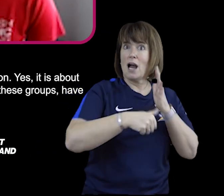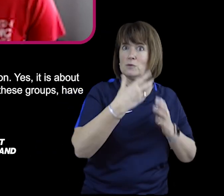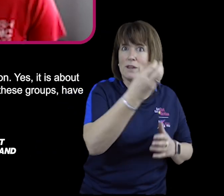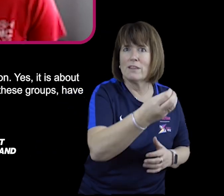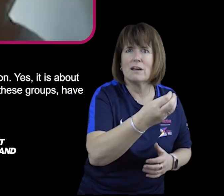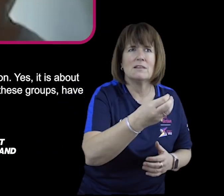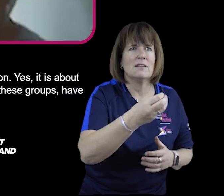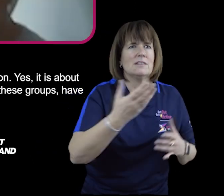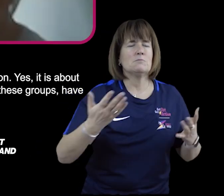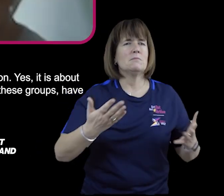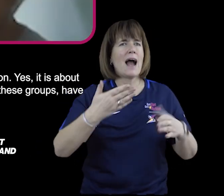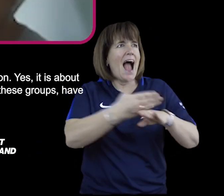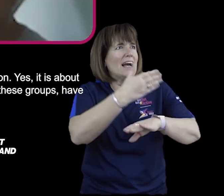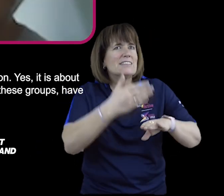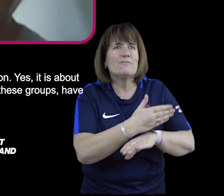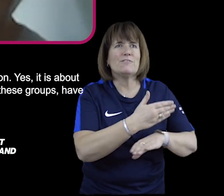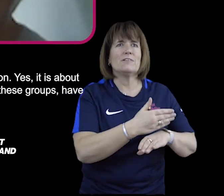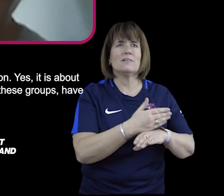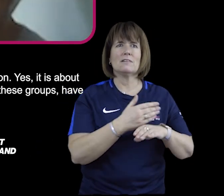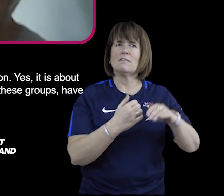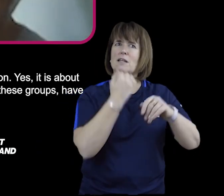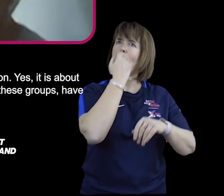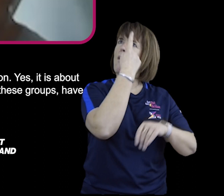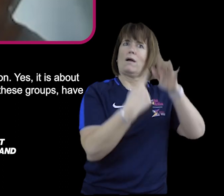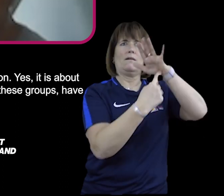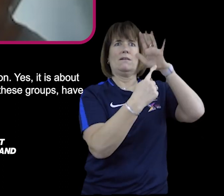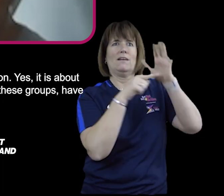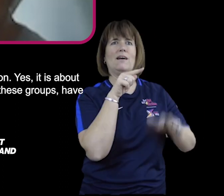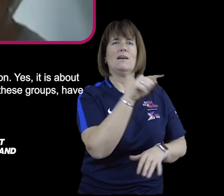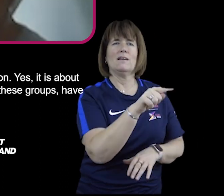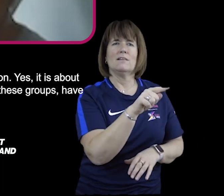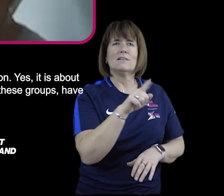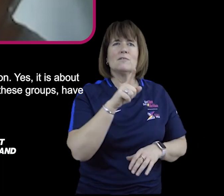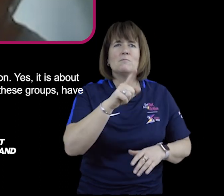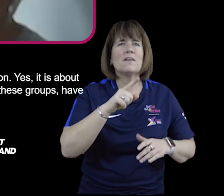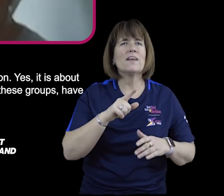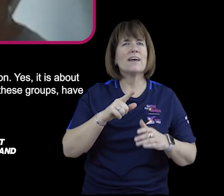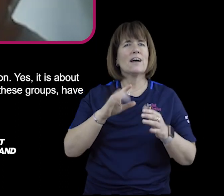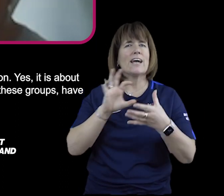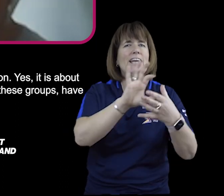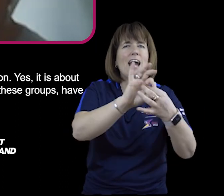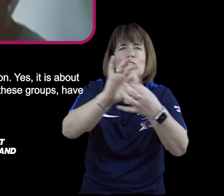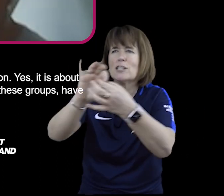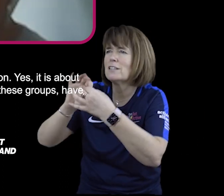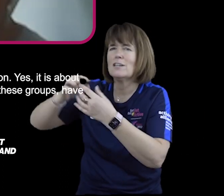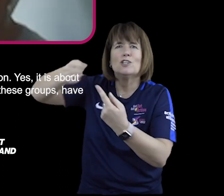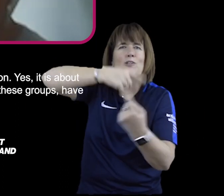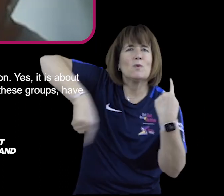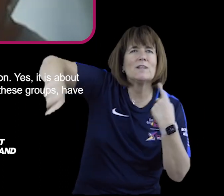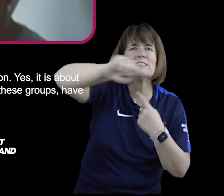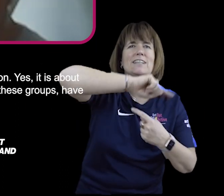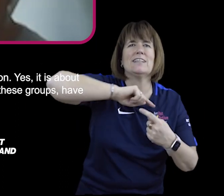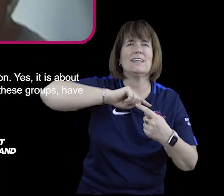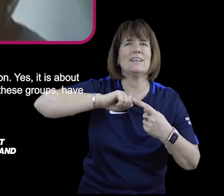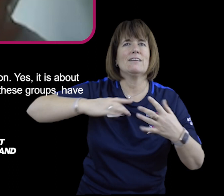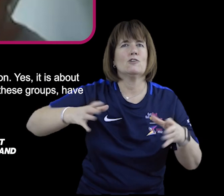you, Allyson. Yes, it is about being active, first and foremost. But the sense of